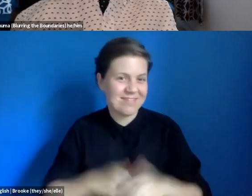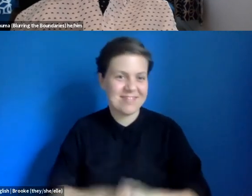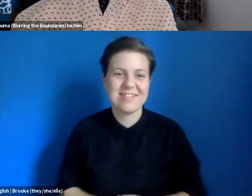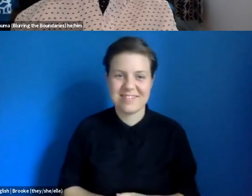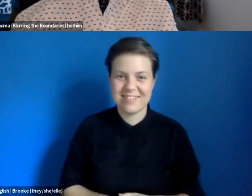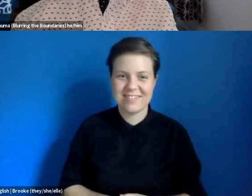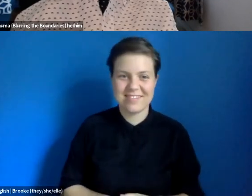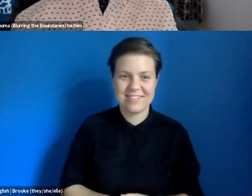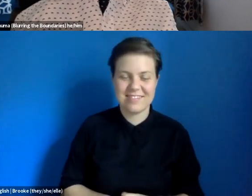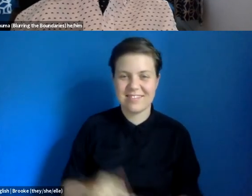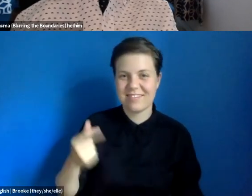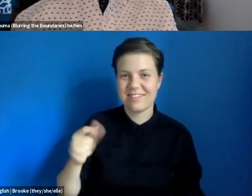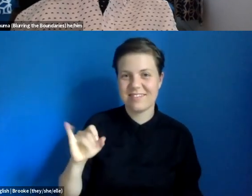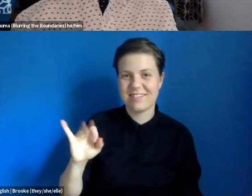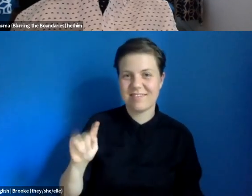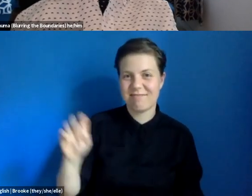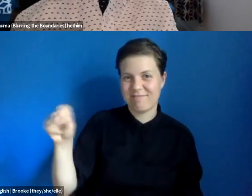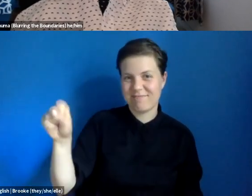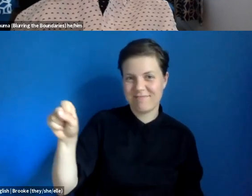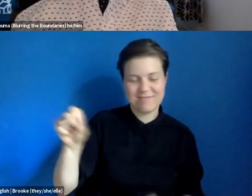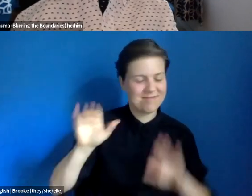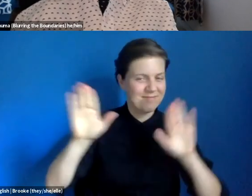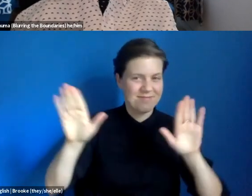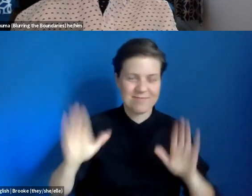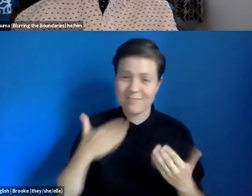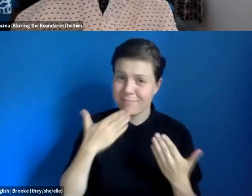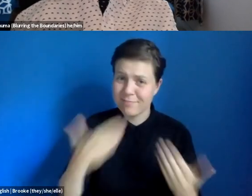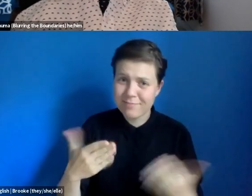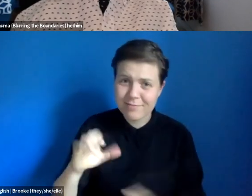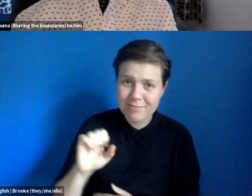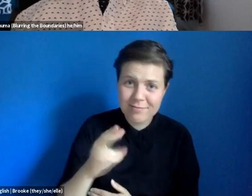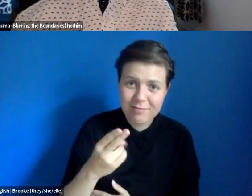No, awesome. But yeah, no. Thank you both. Thanks, Charles and